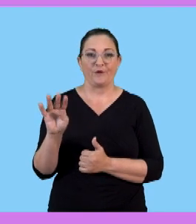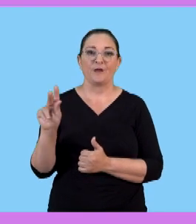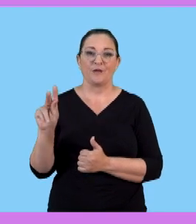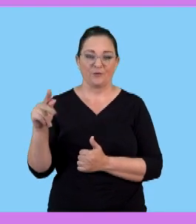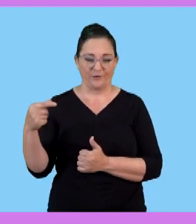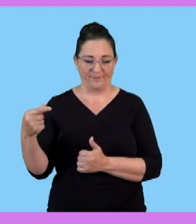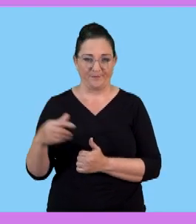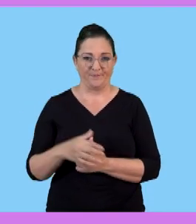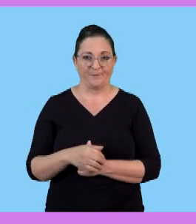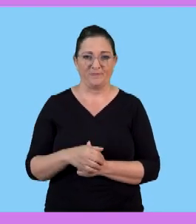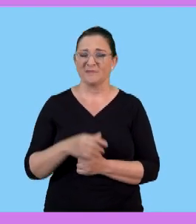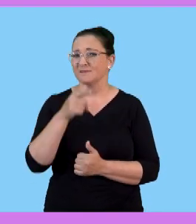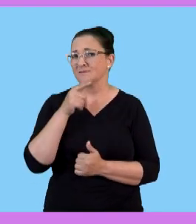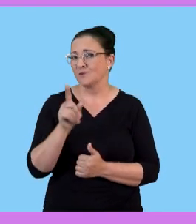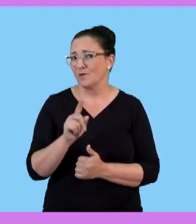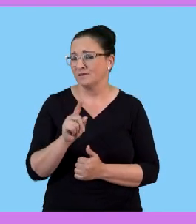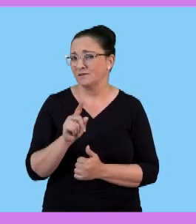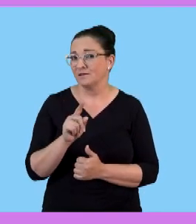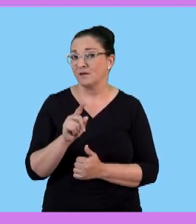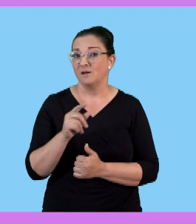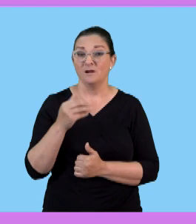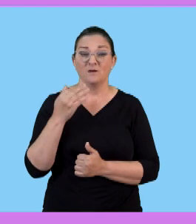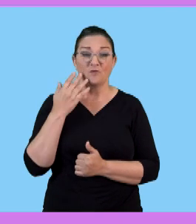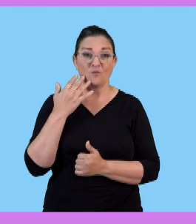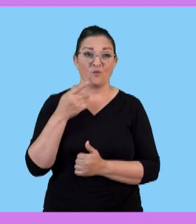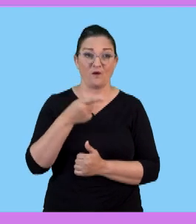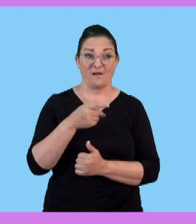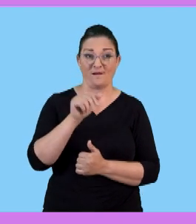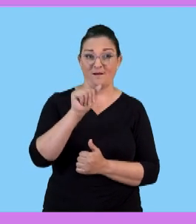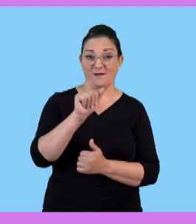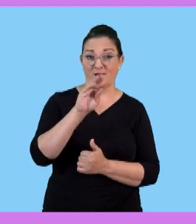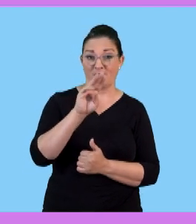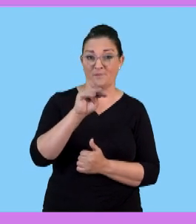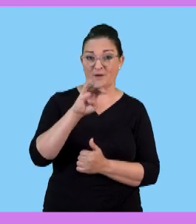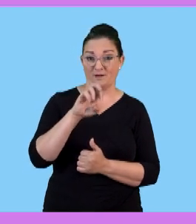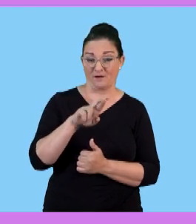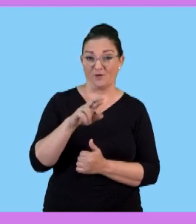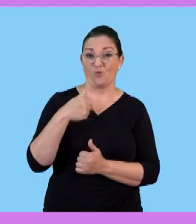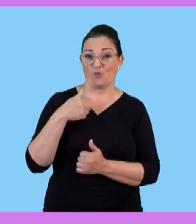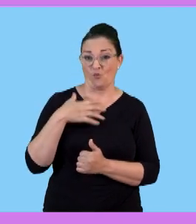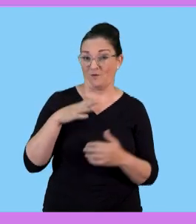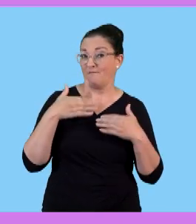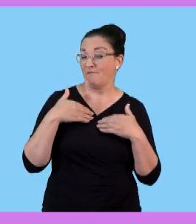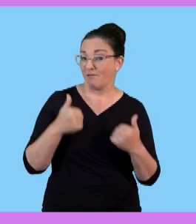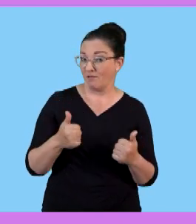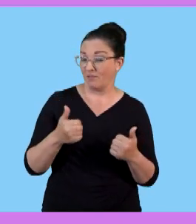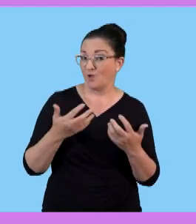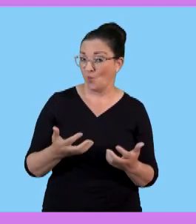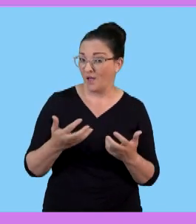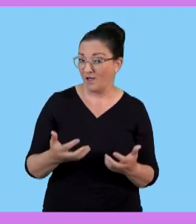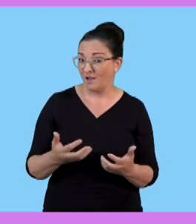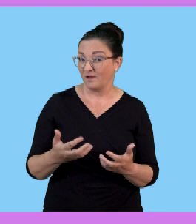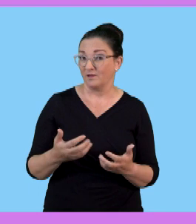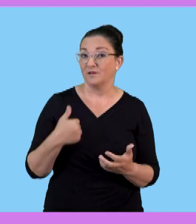9,2344 kilograms. So what are we saying all in all? In order for Amber to be considered as healthy weight,